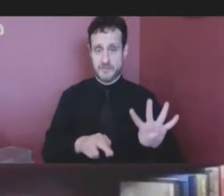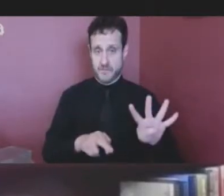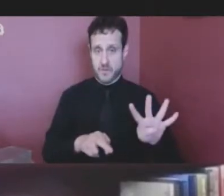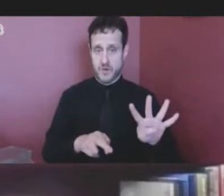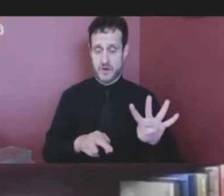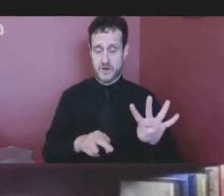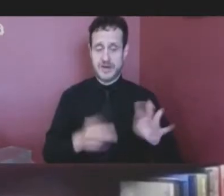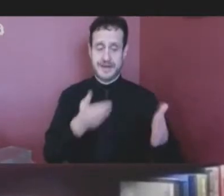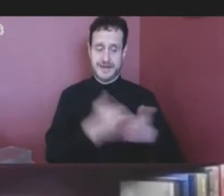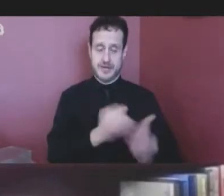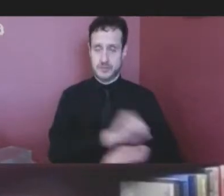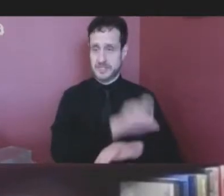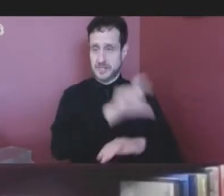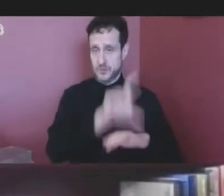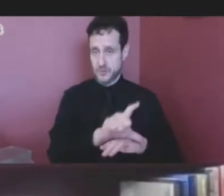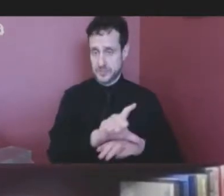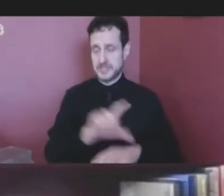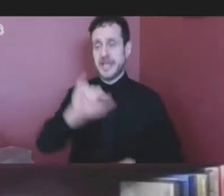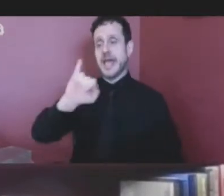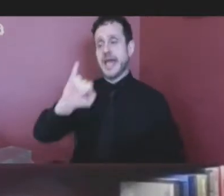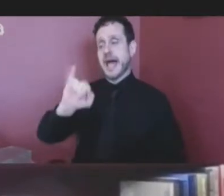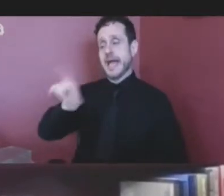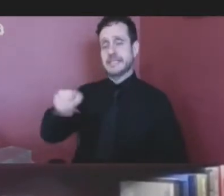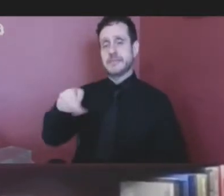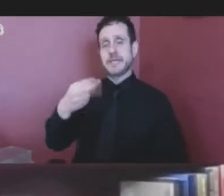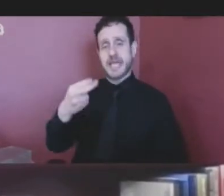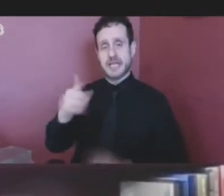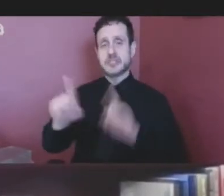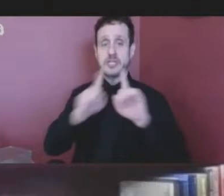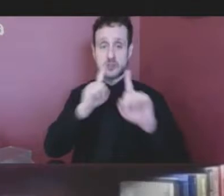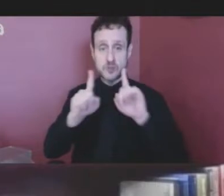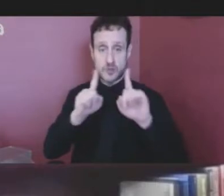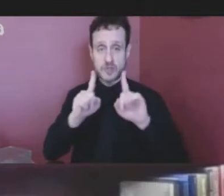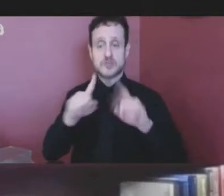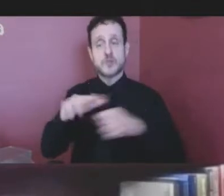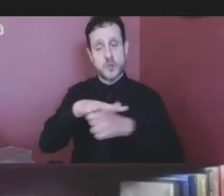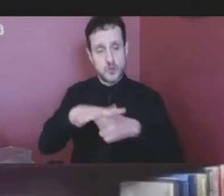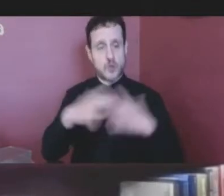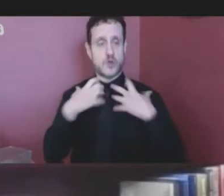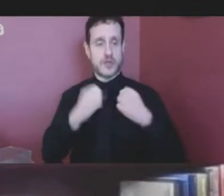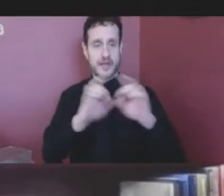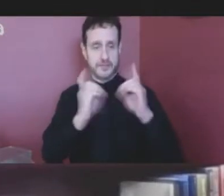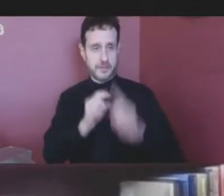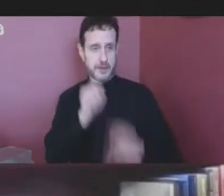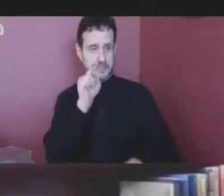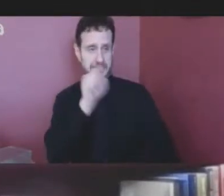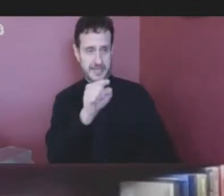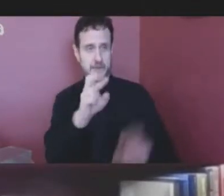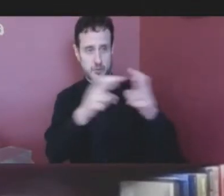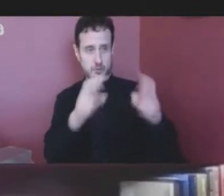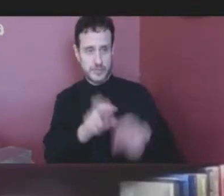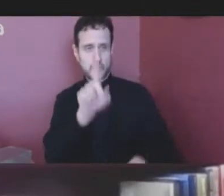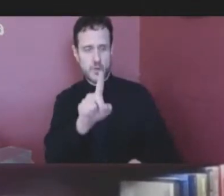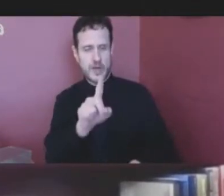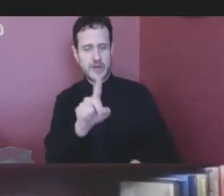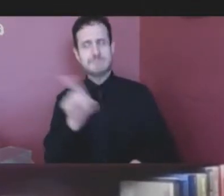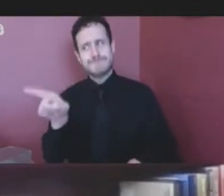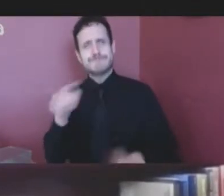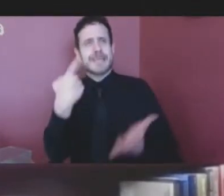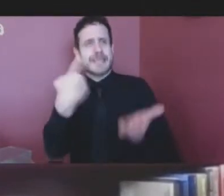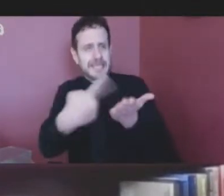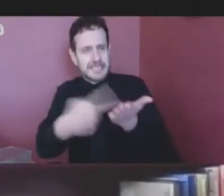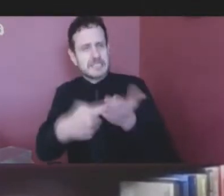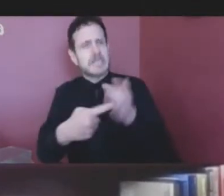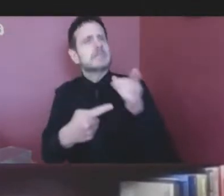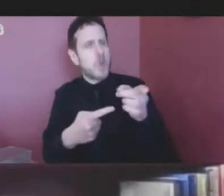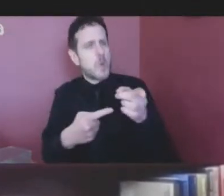has been in conversation with county health departments to discuss preventative measures that they can take at the local